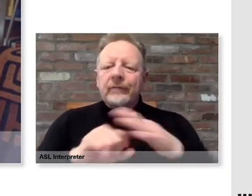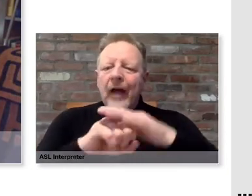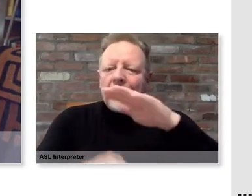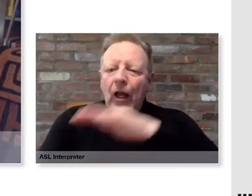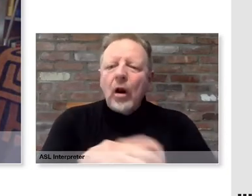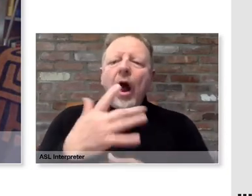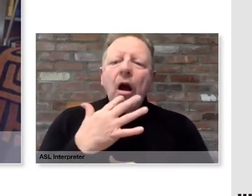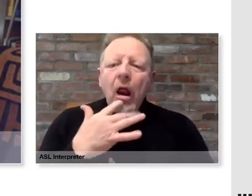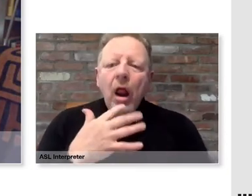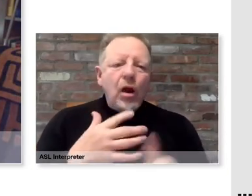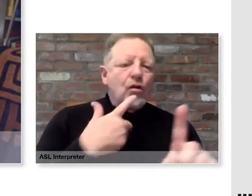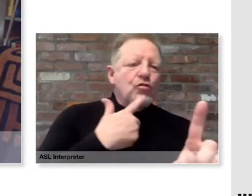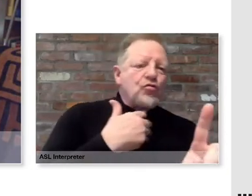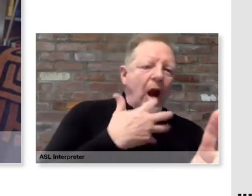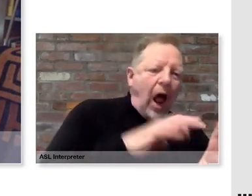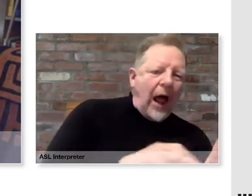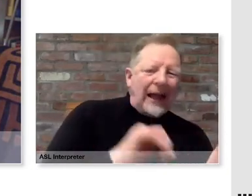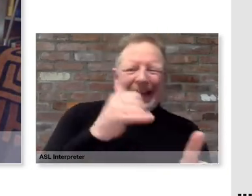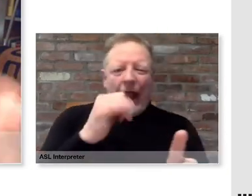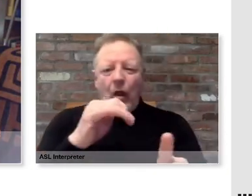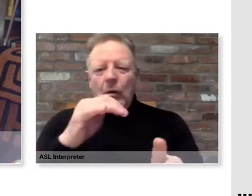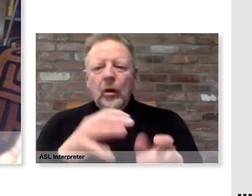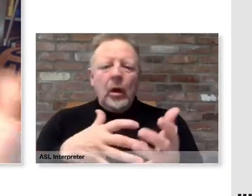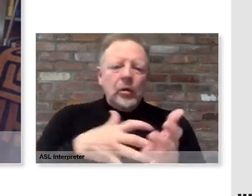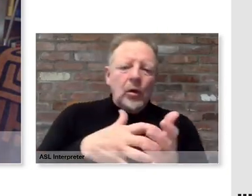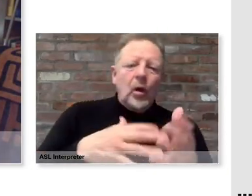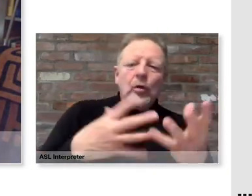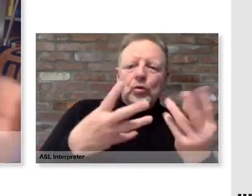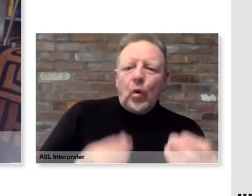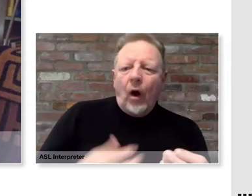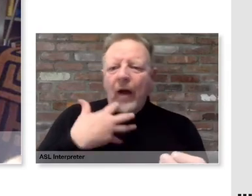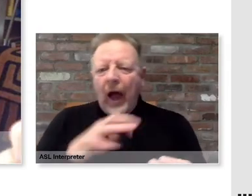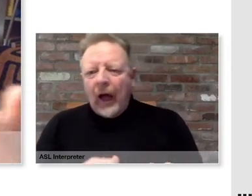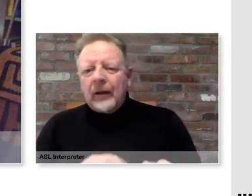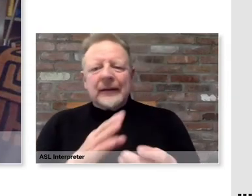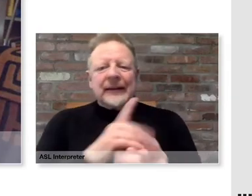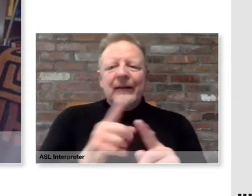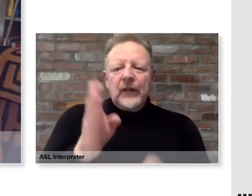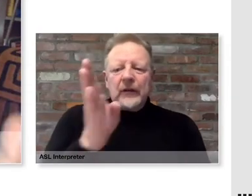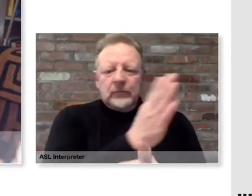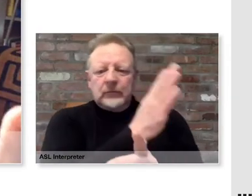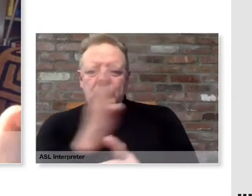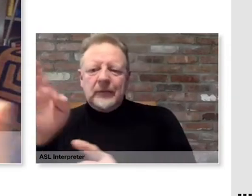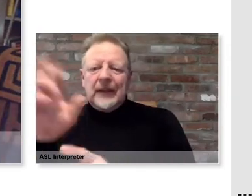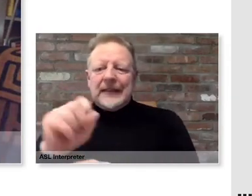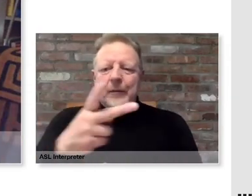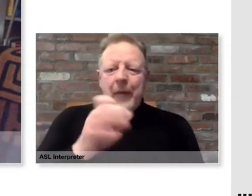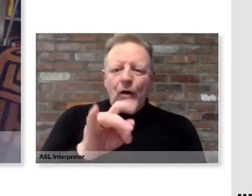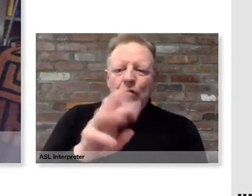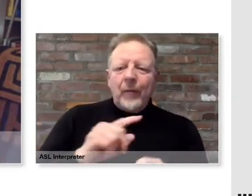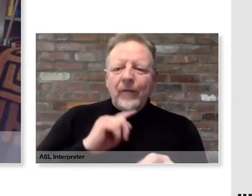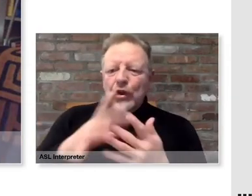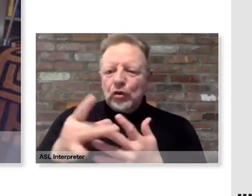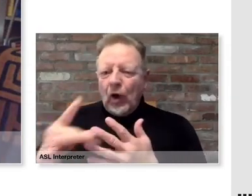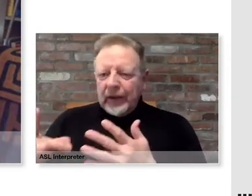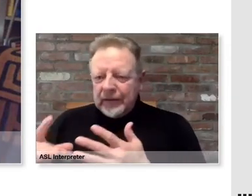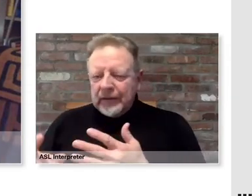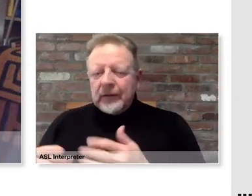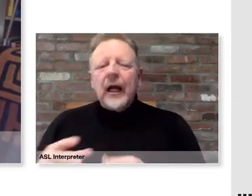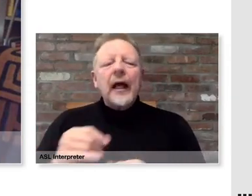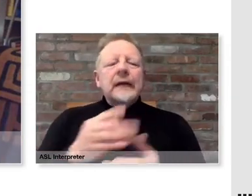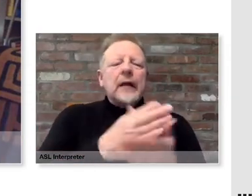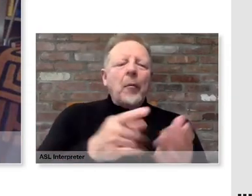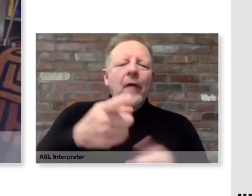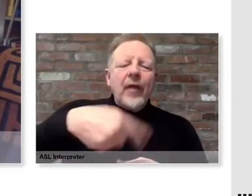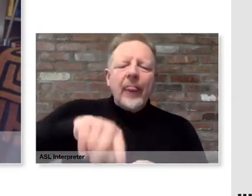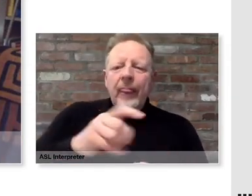hot and red hot and yellow. So that sort of black body spectrum sort of informs many of the choices. And some of them, and